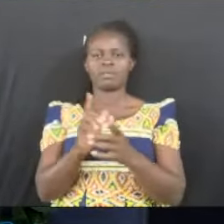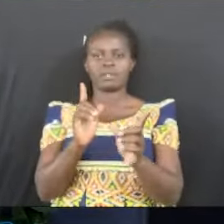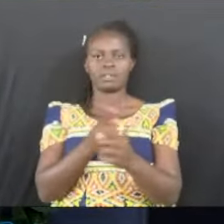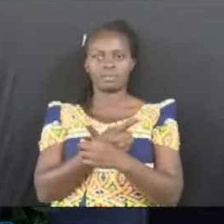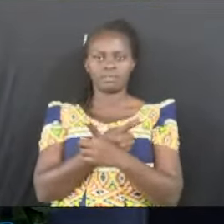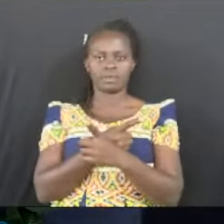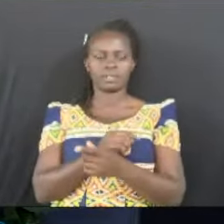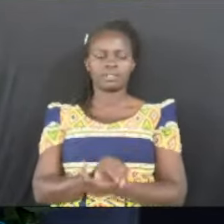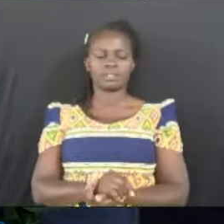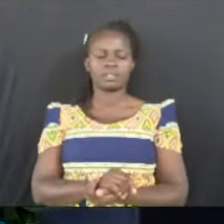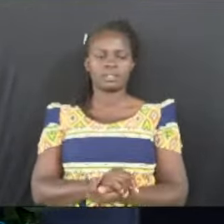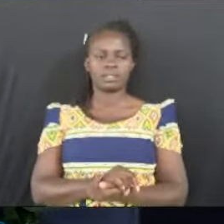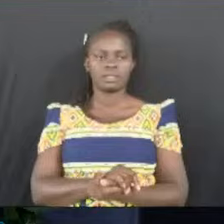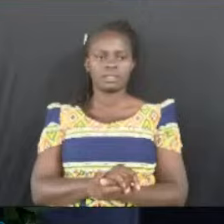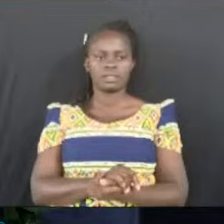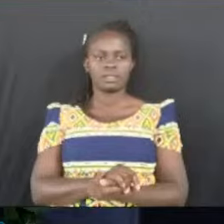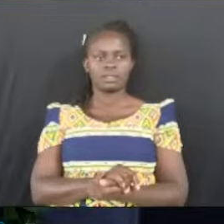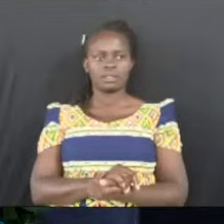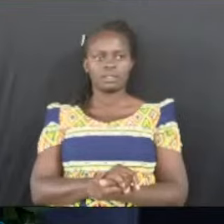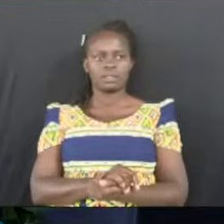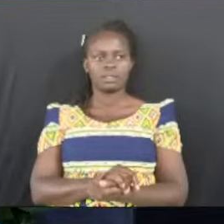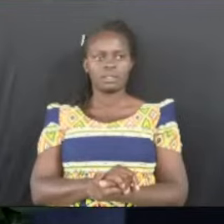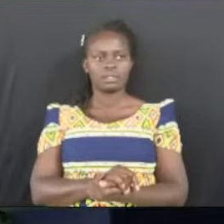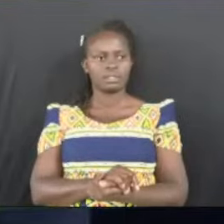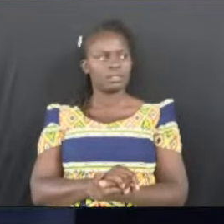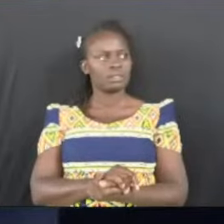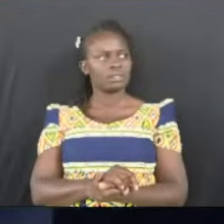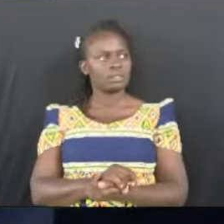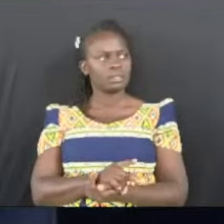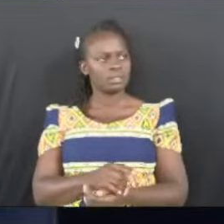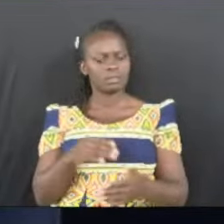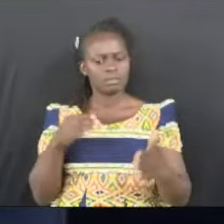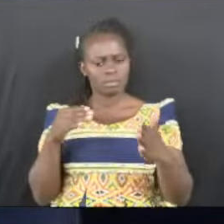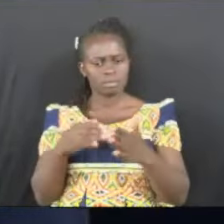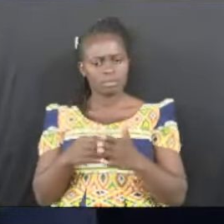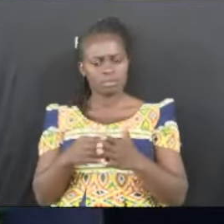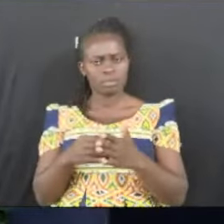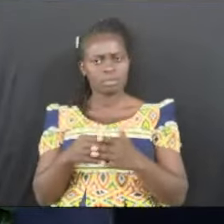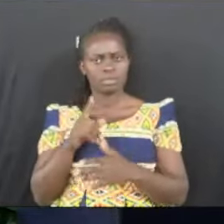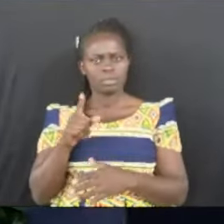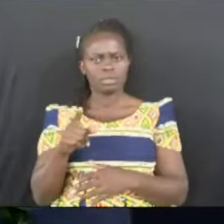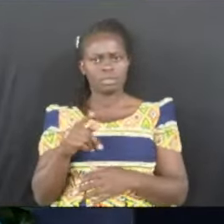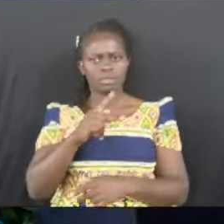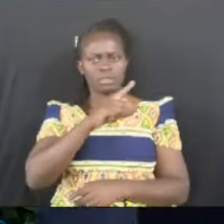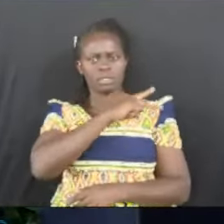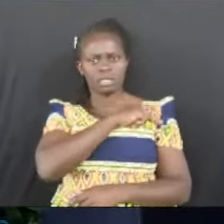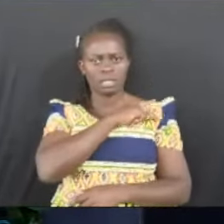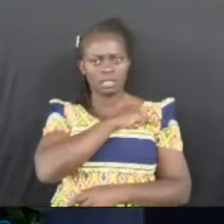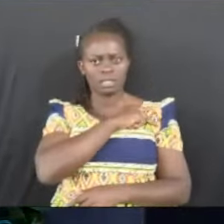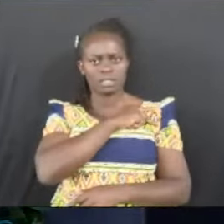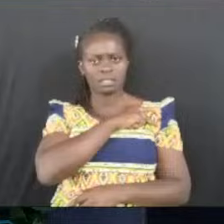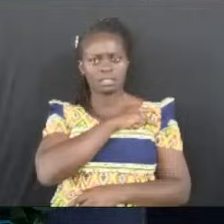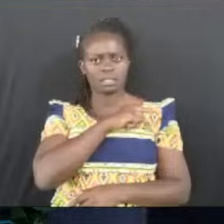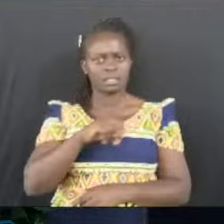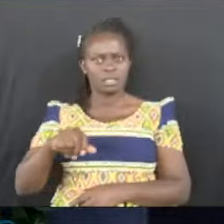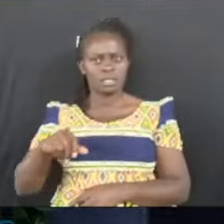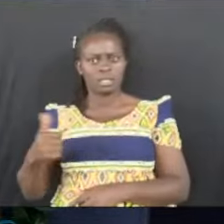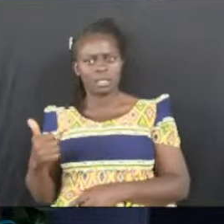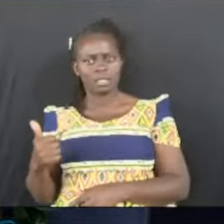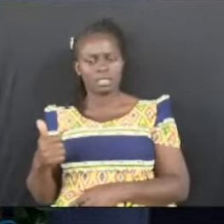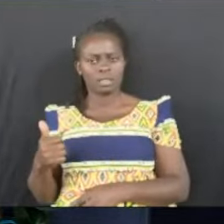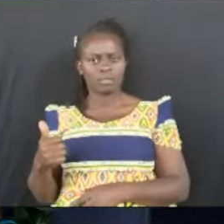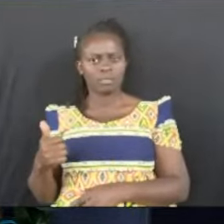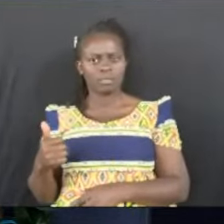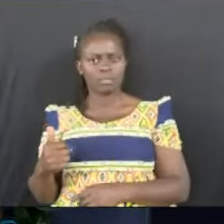But would that prevent me to be kind to Catholics, to Muslims, and you name it? No. And